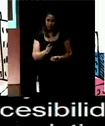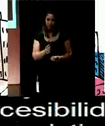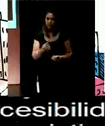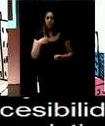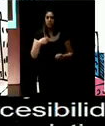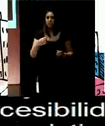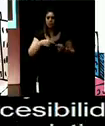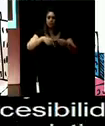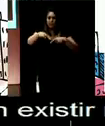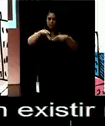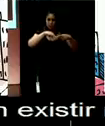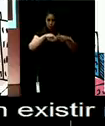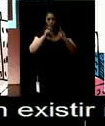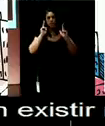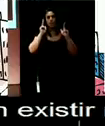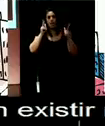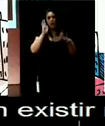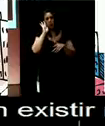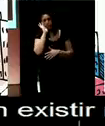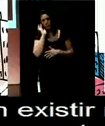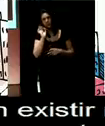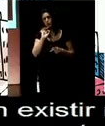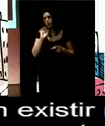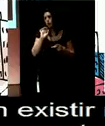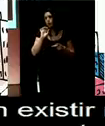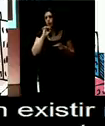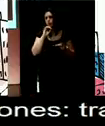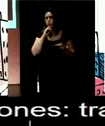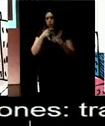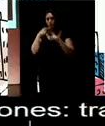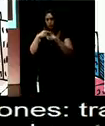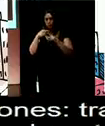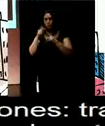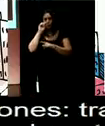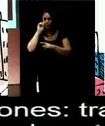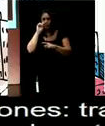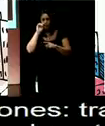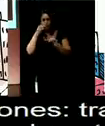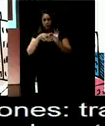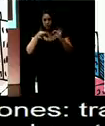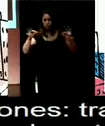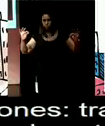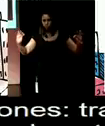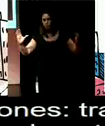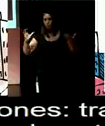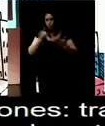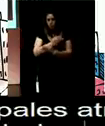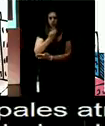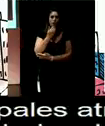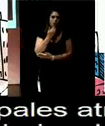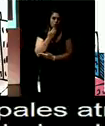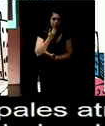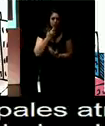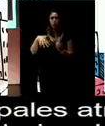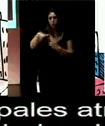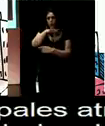in any of its changes: transport, accommodations, the main attraction sites, leisure